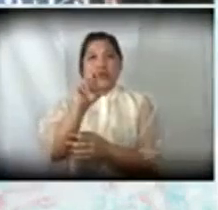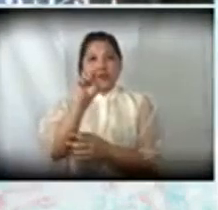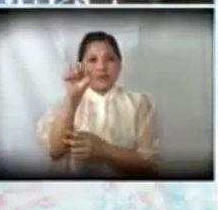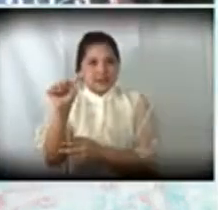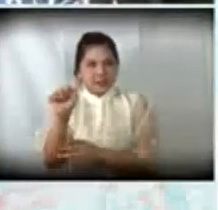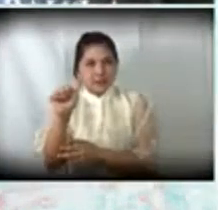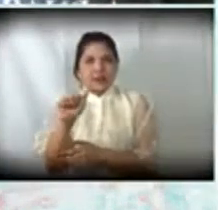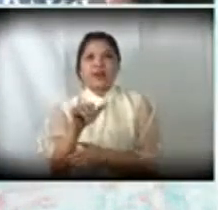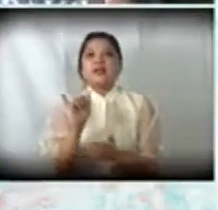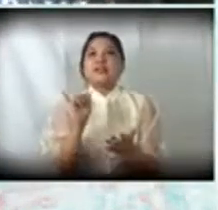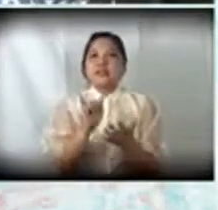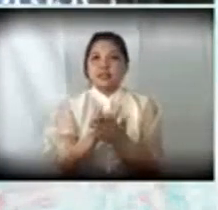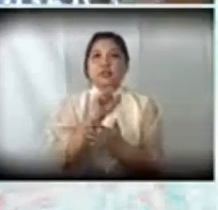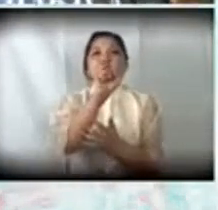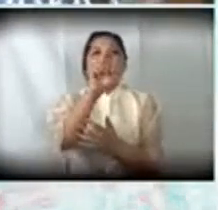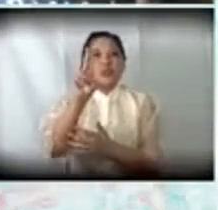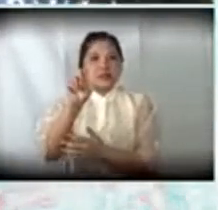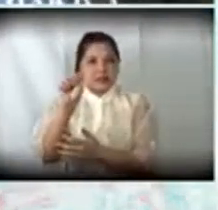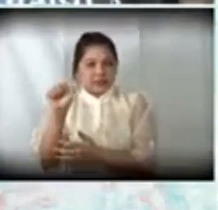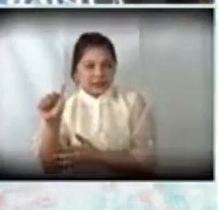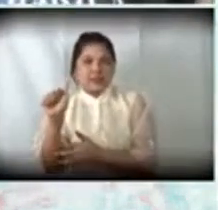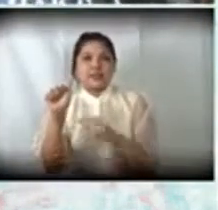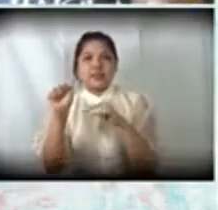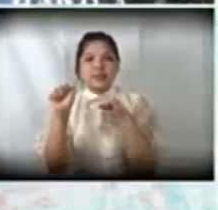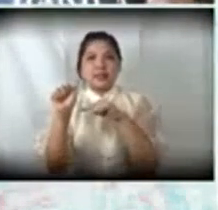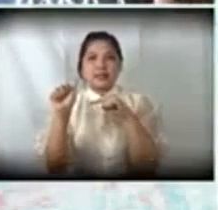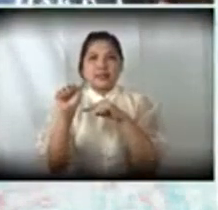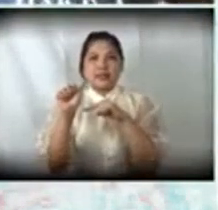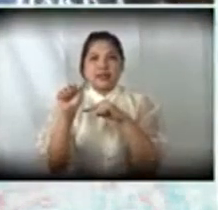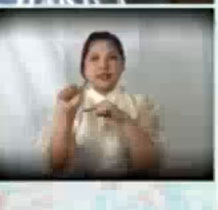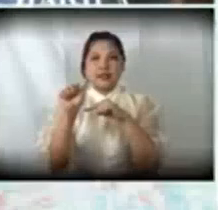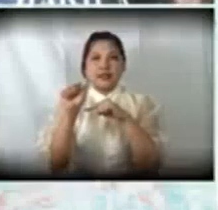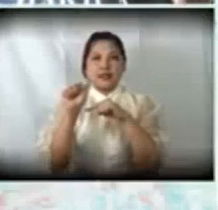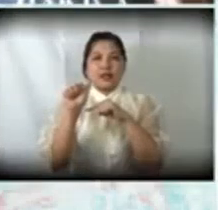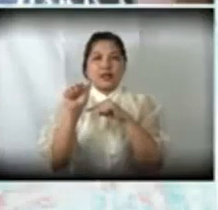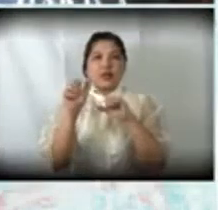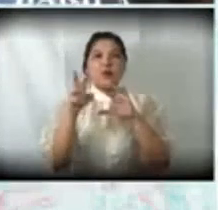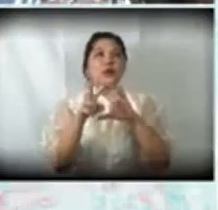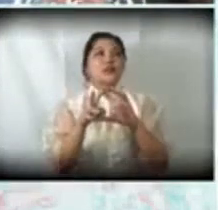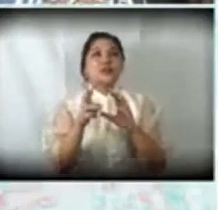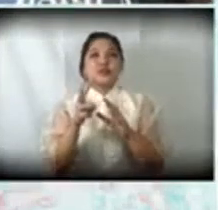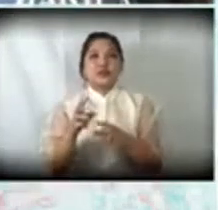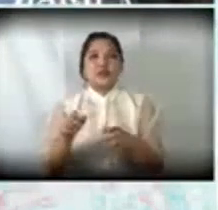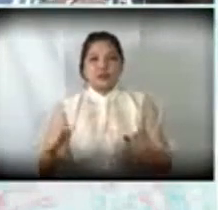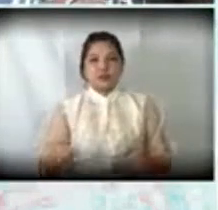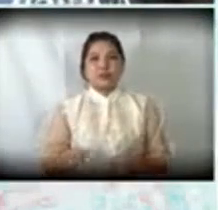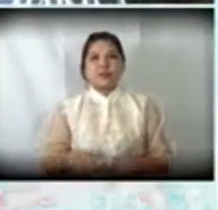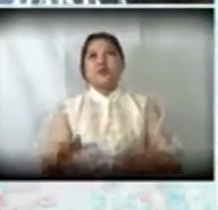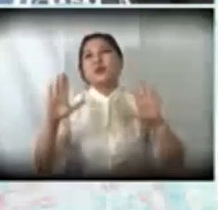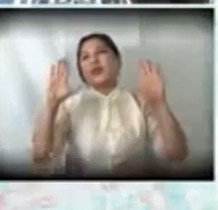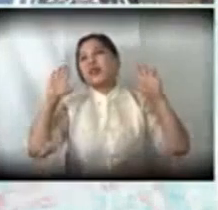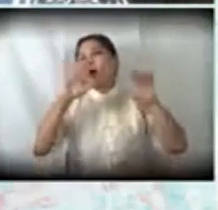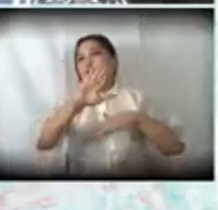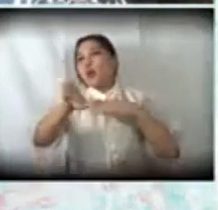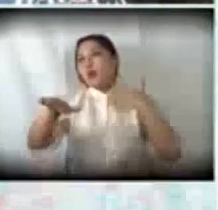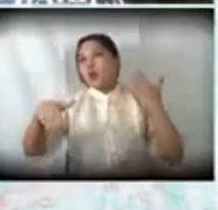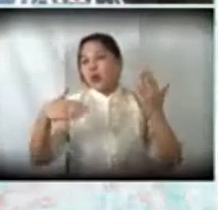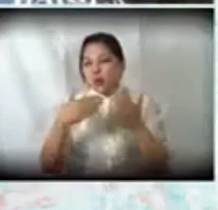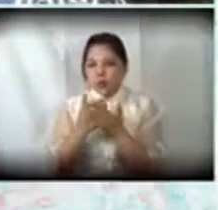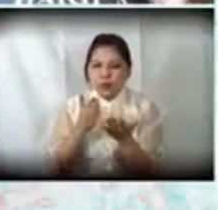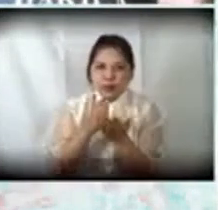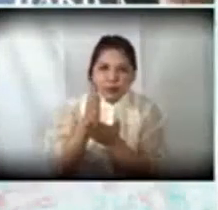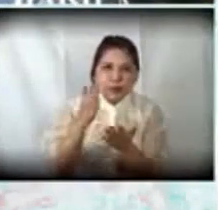the United States of America hereby withdraws and surrender all rights and